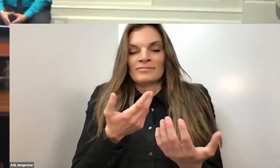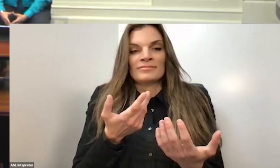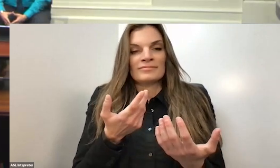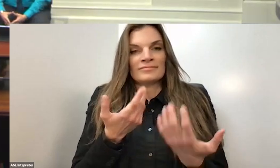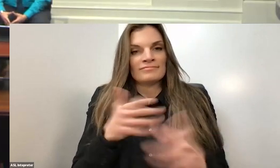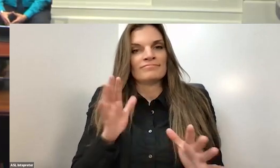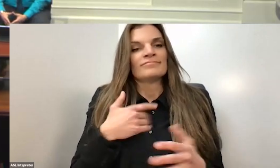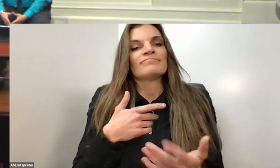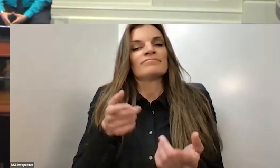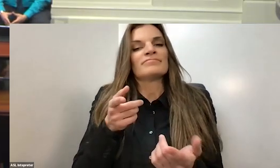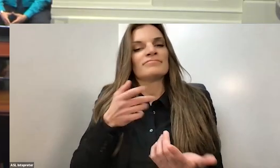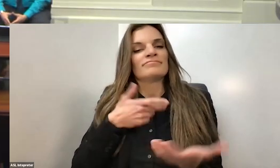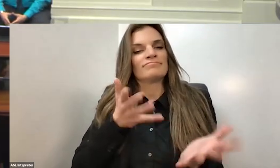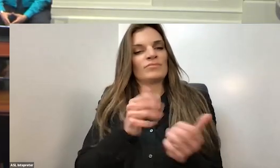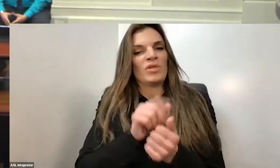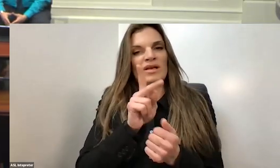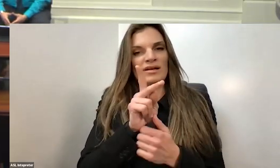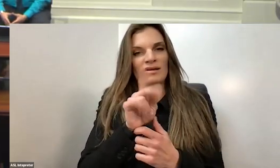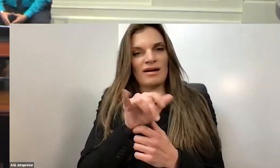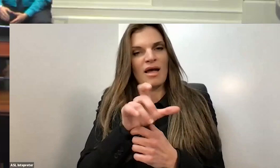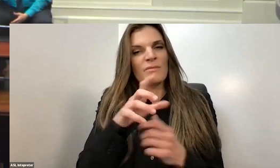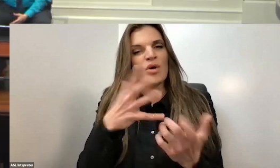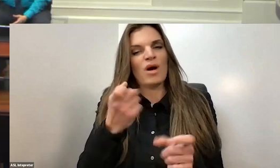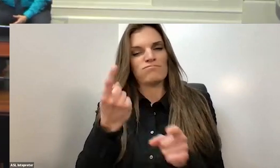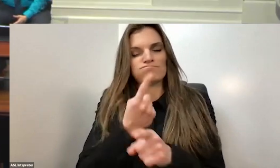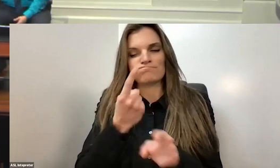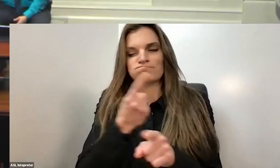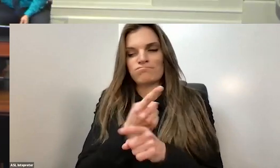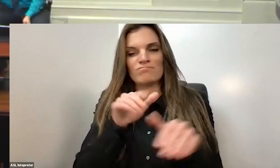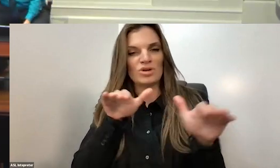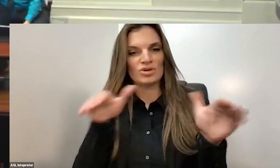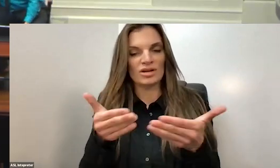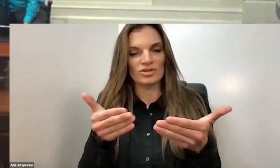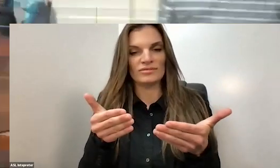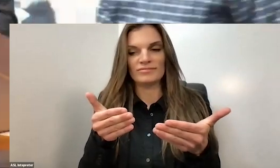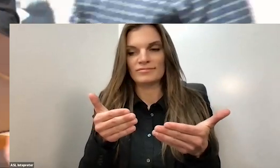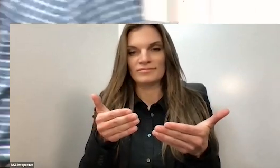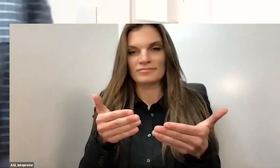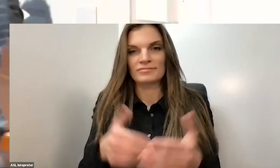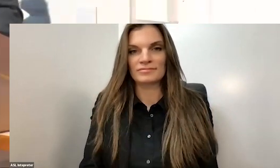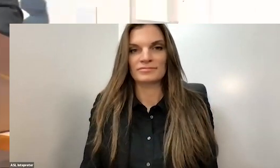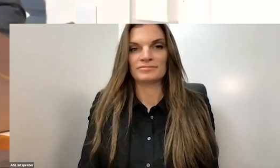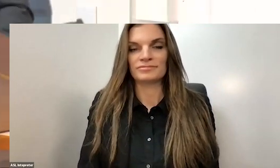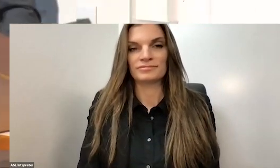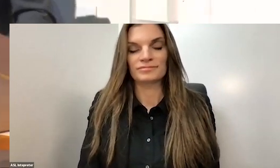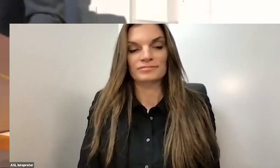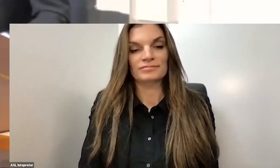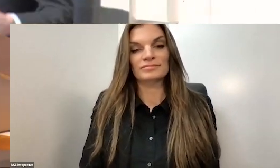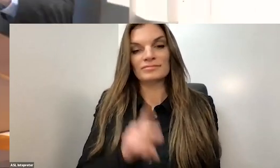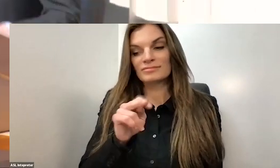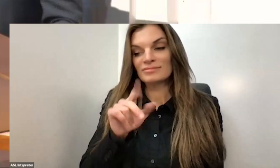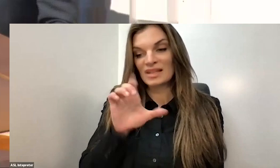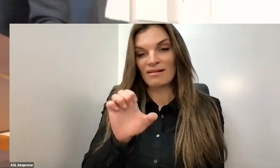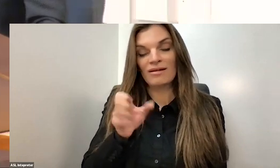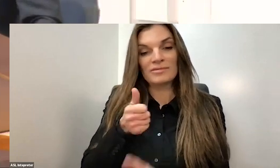we heard from Kyle a bit earlier, but I want to give him a proper introduction as we get started with Fireside Chat here. So Kyle Shachmut